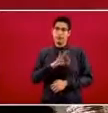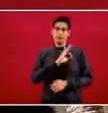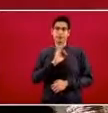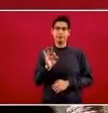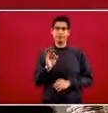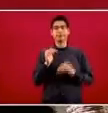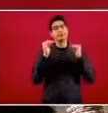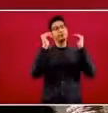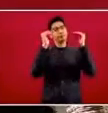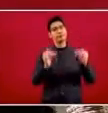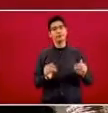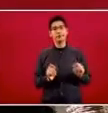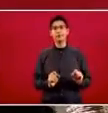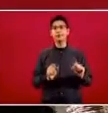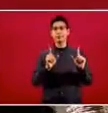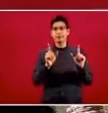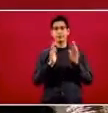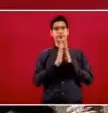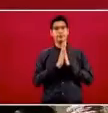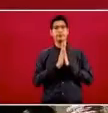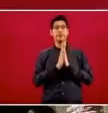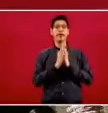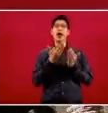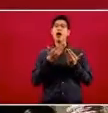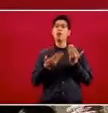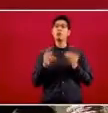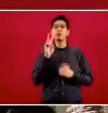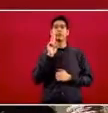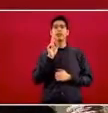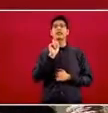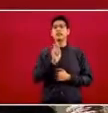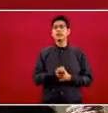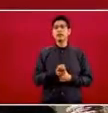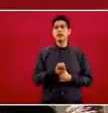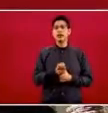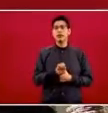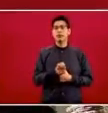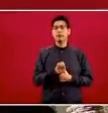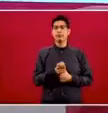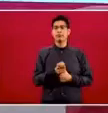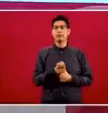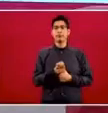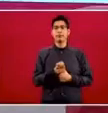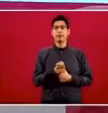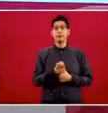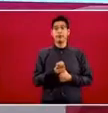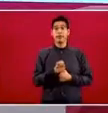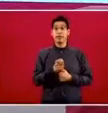critical, that's the critical percentage that could end up in deceased patients.